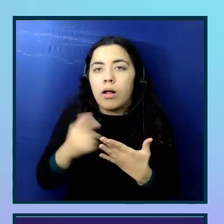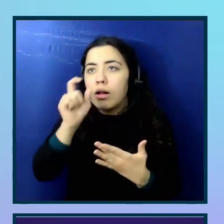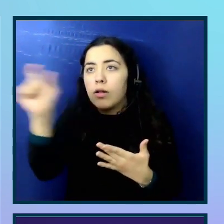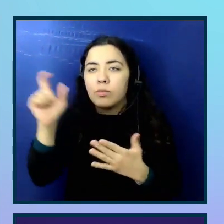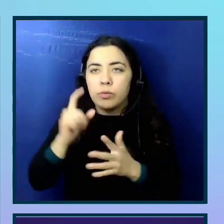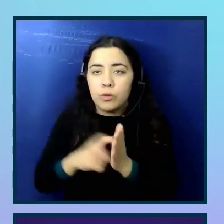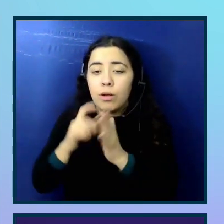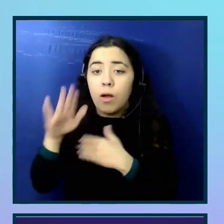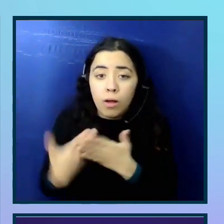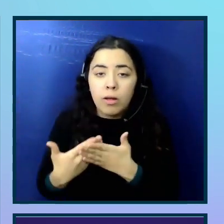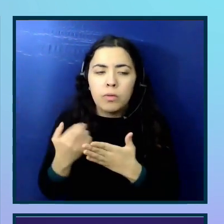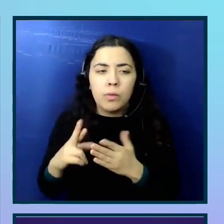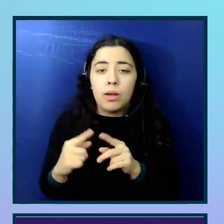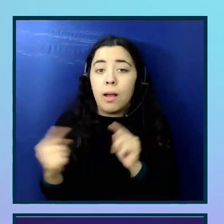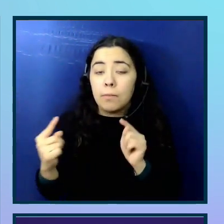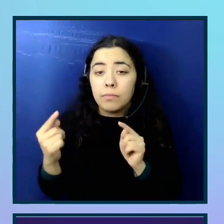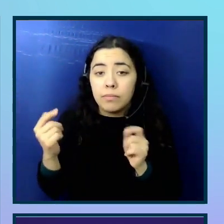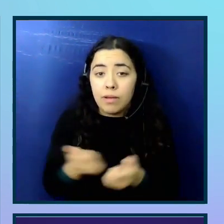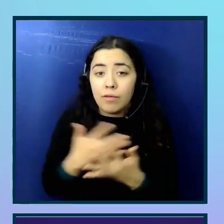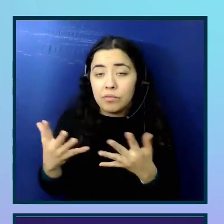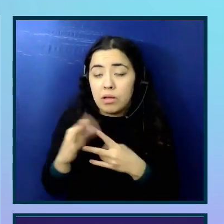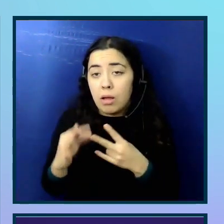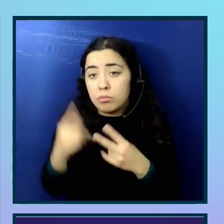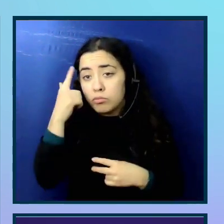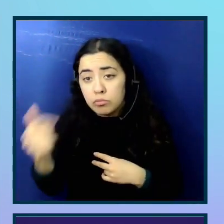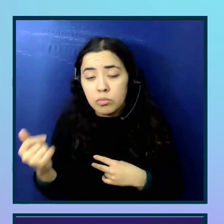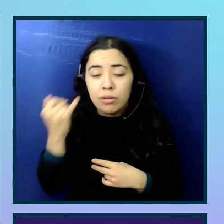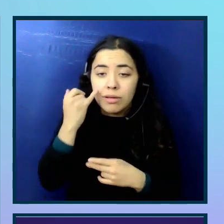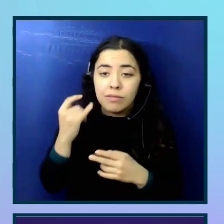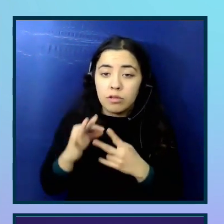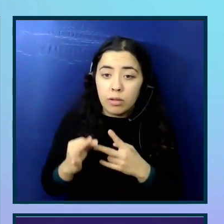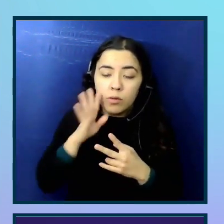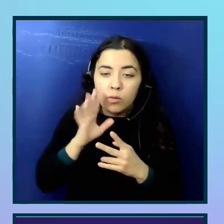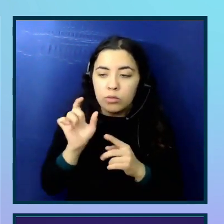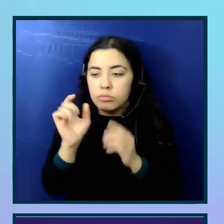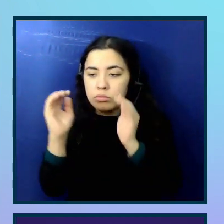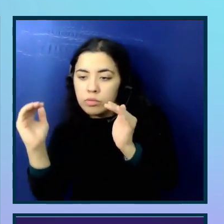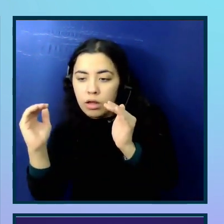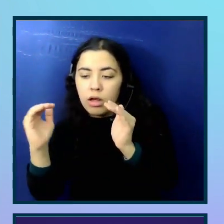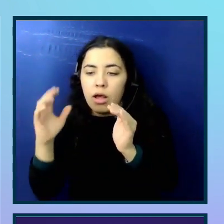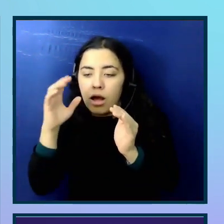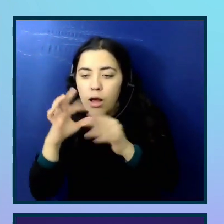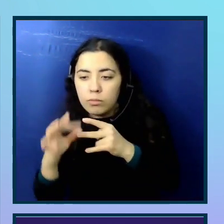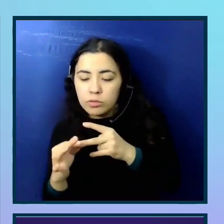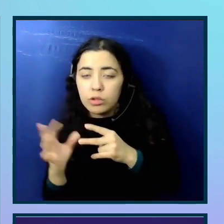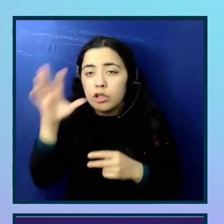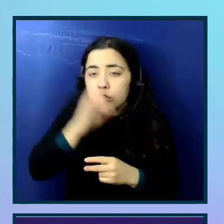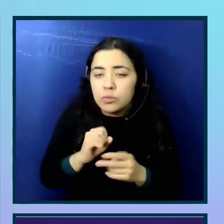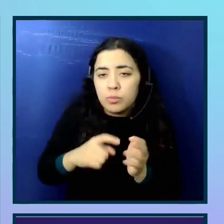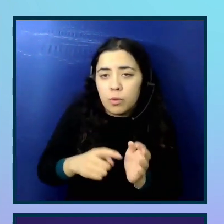the opposite way where everything is optional, or if it's optional, it will be listed as optional. So assume it's required. I don't care what you